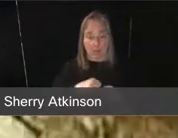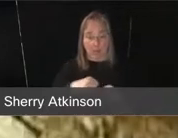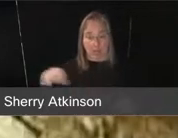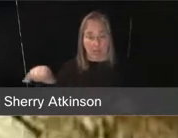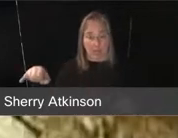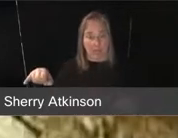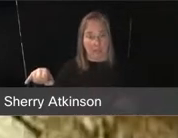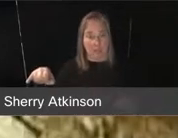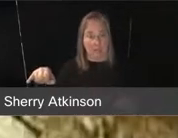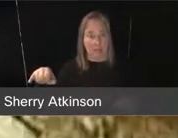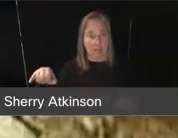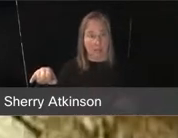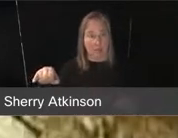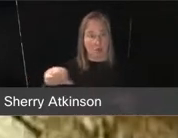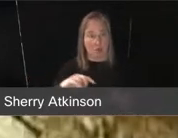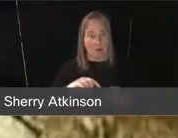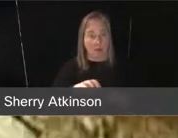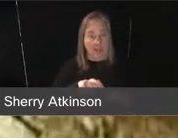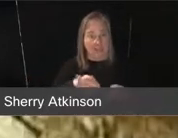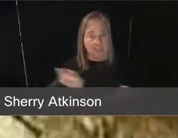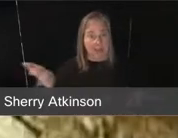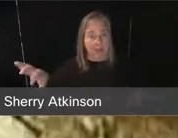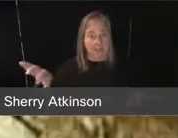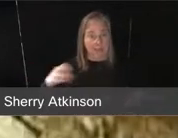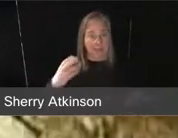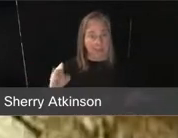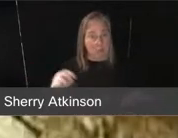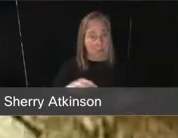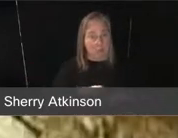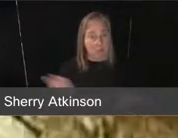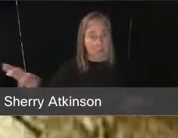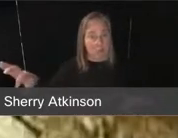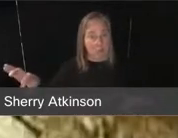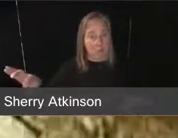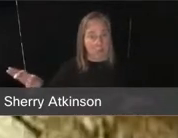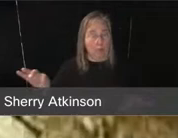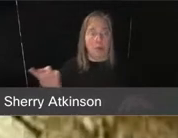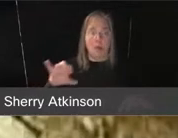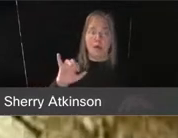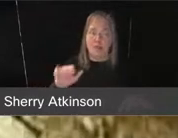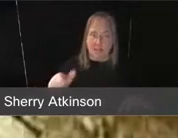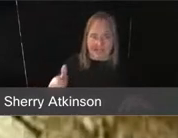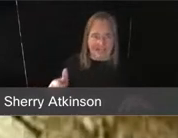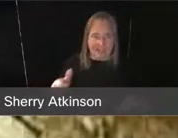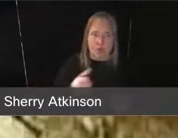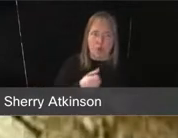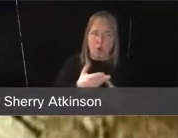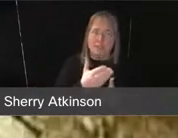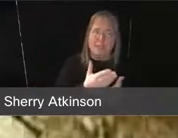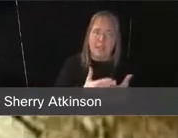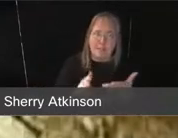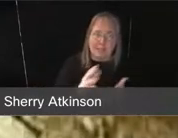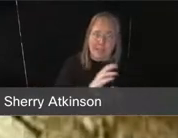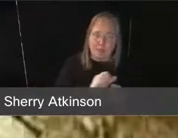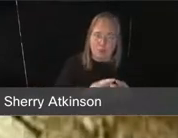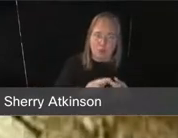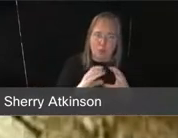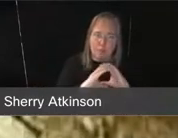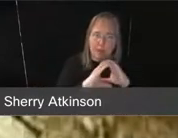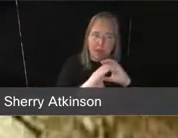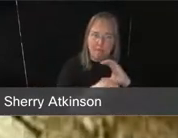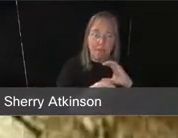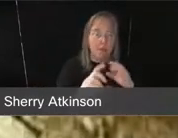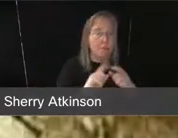teal color pipe that is running at the bottom, that has caused some damage to the pipe, but the pipe itself is also